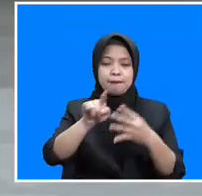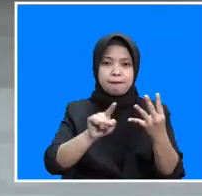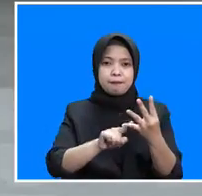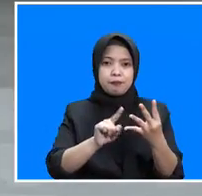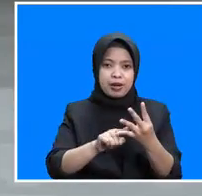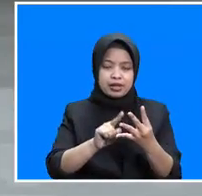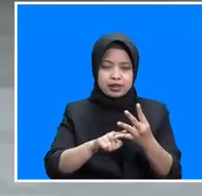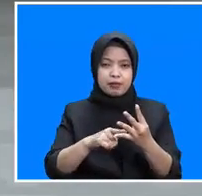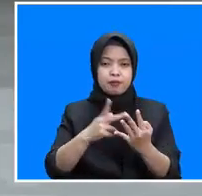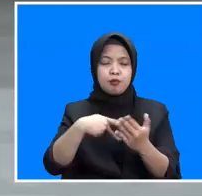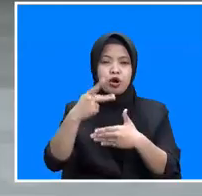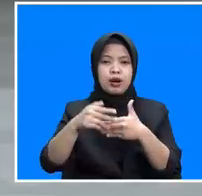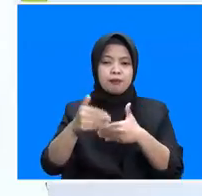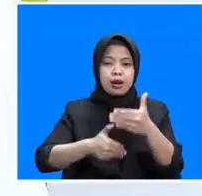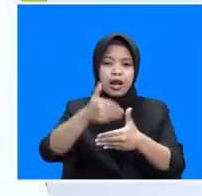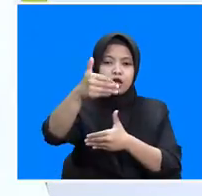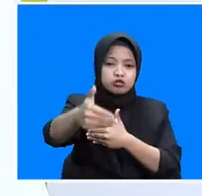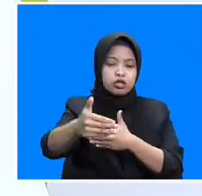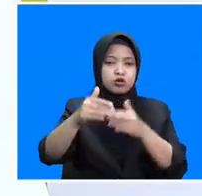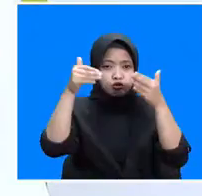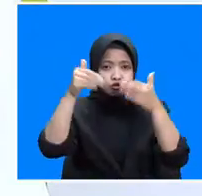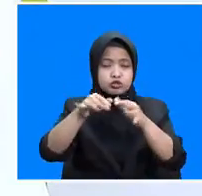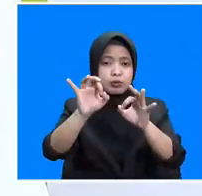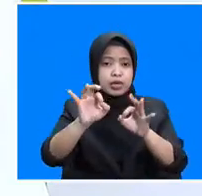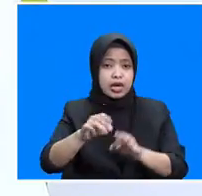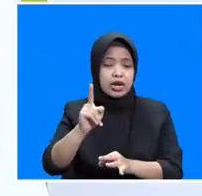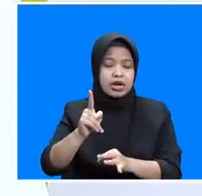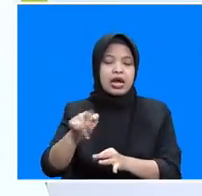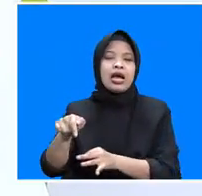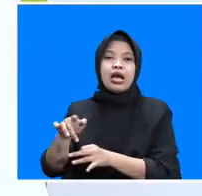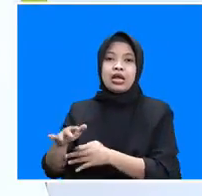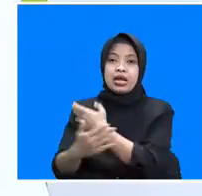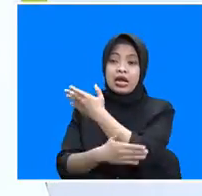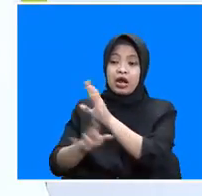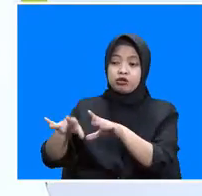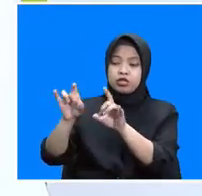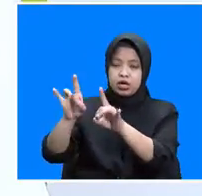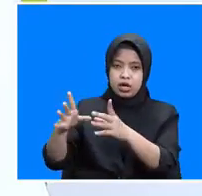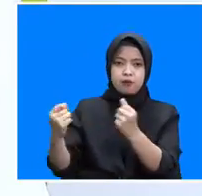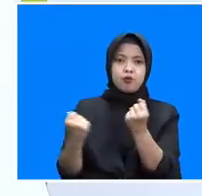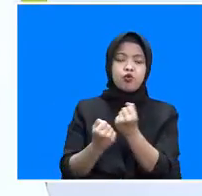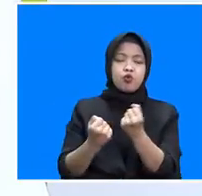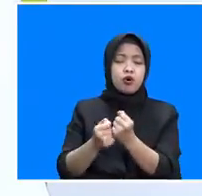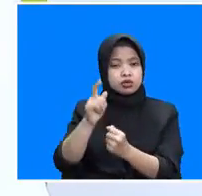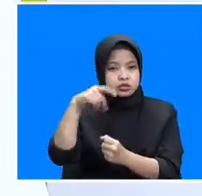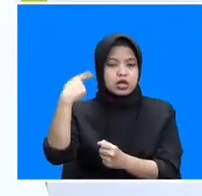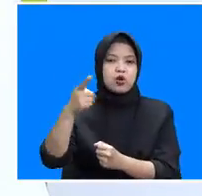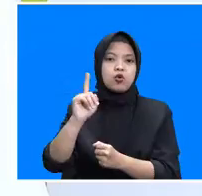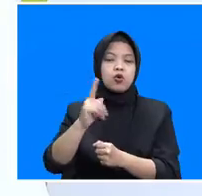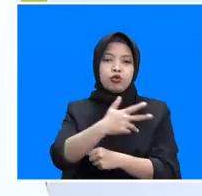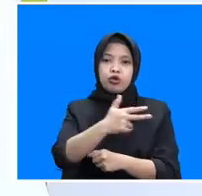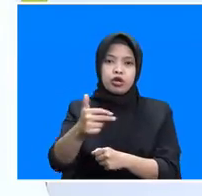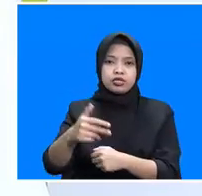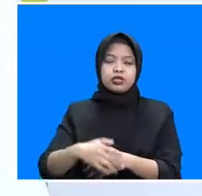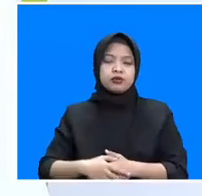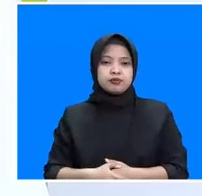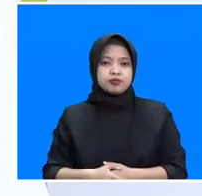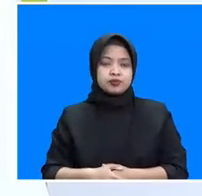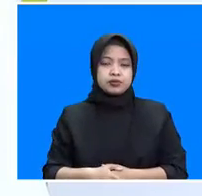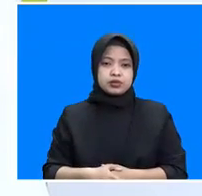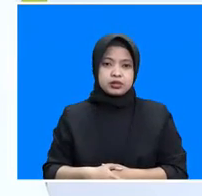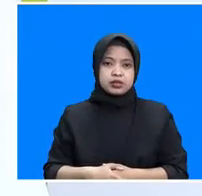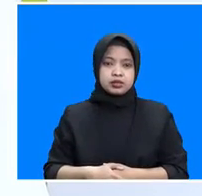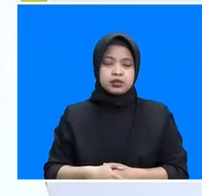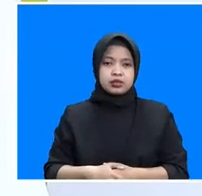education. So Australia is very supporters, very strong support of, you know, that sustainable approach